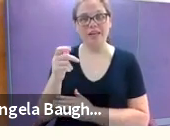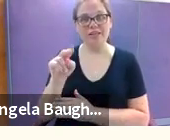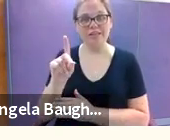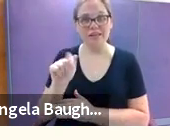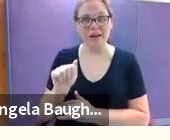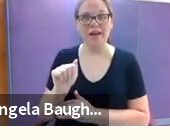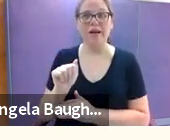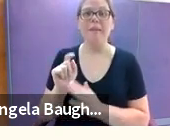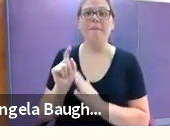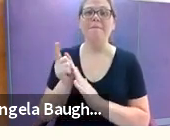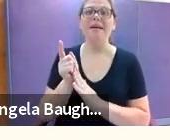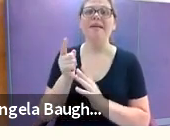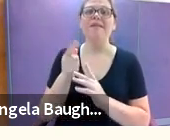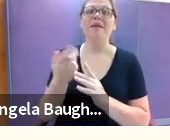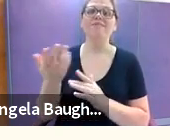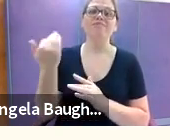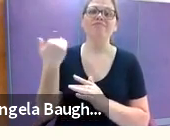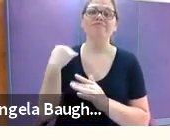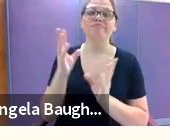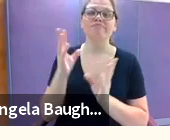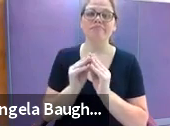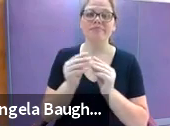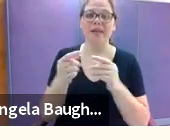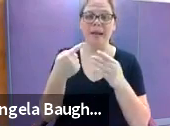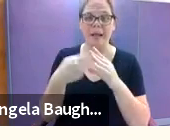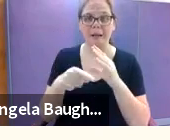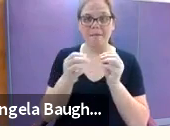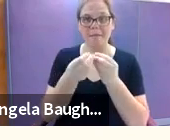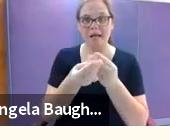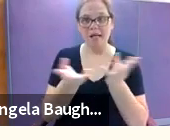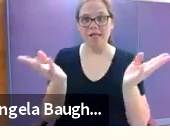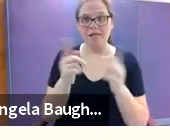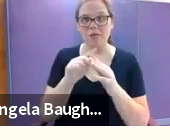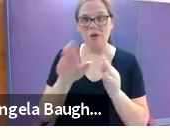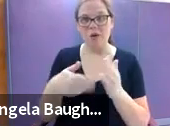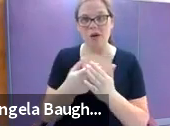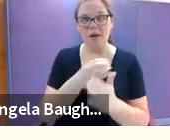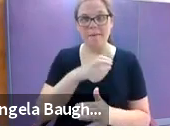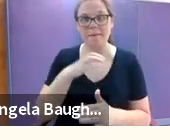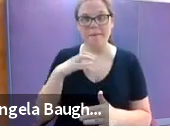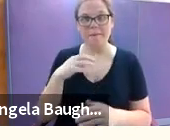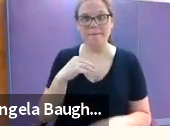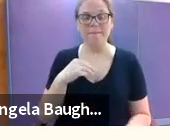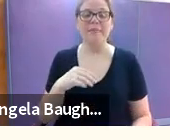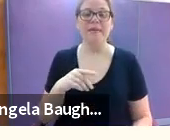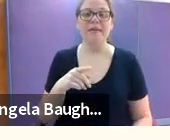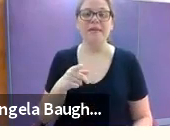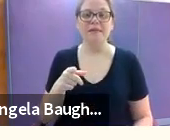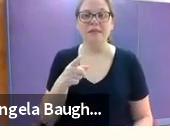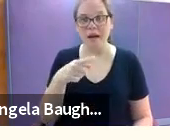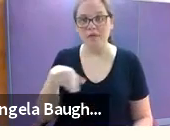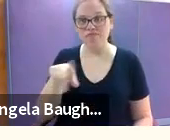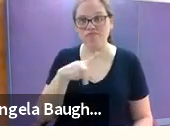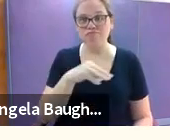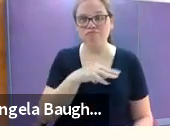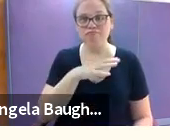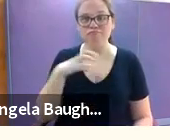minutes from the last meeting were emailed out to all committee members. If I could ask committee members